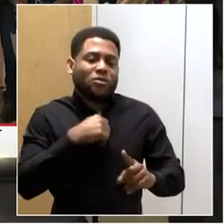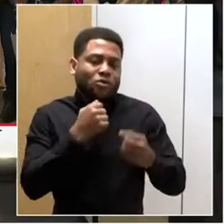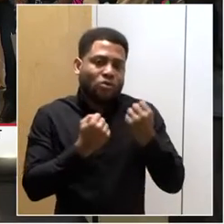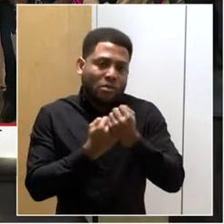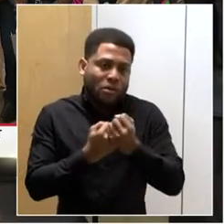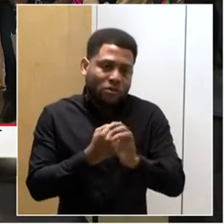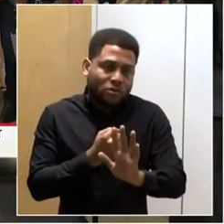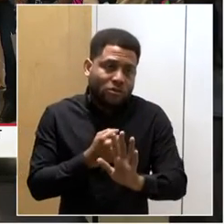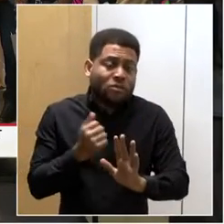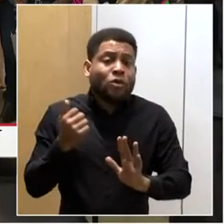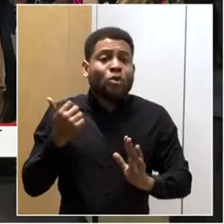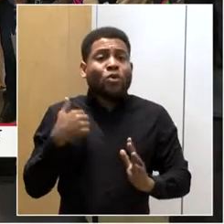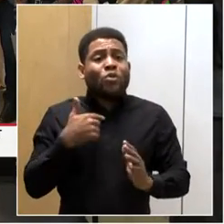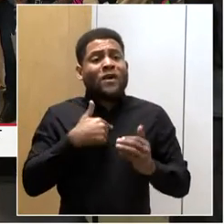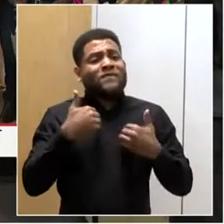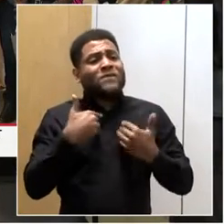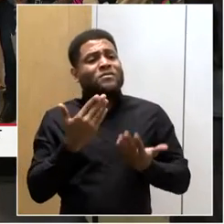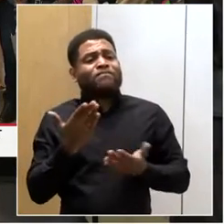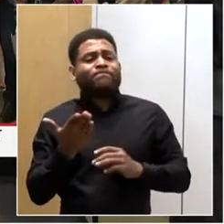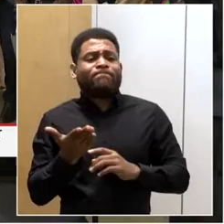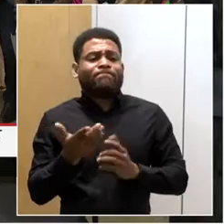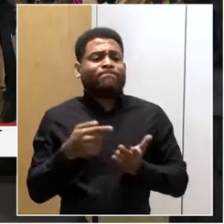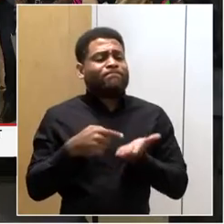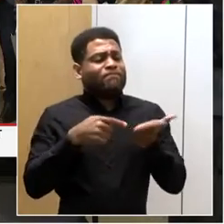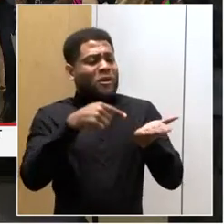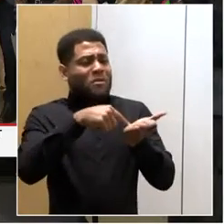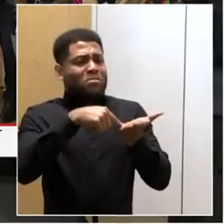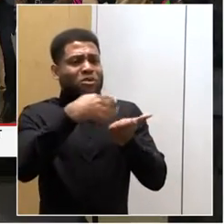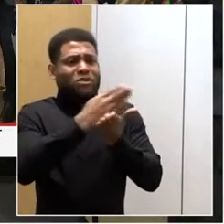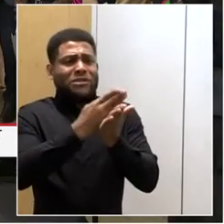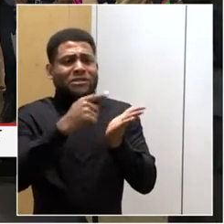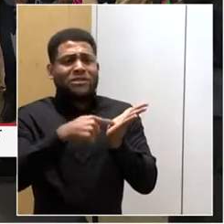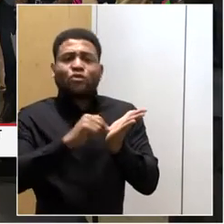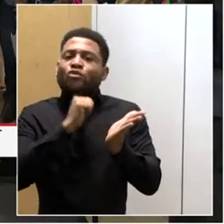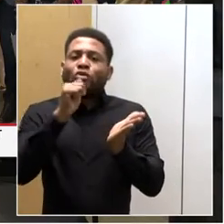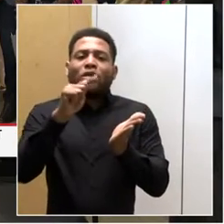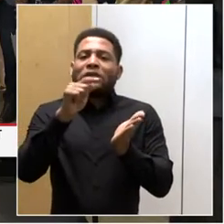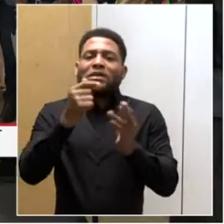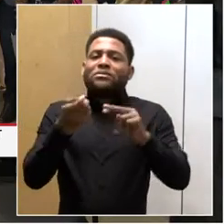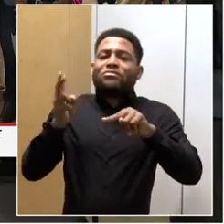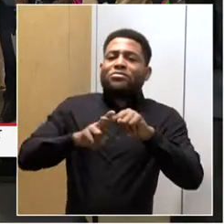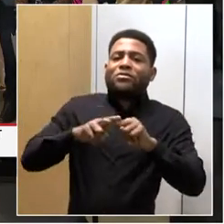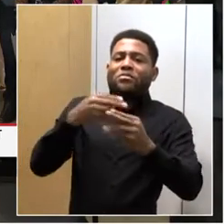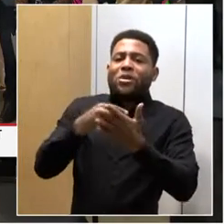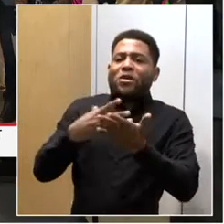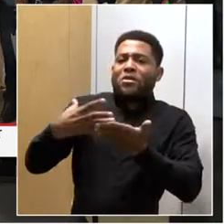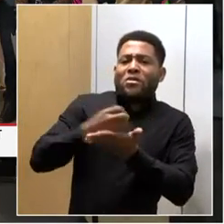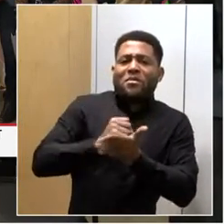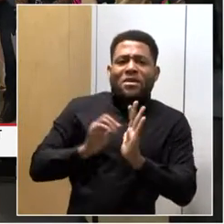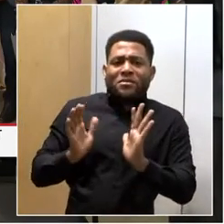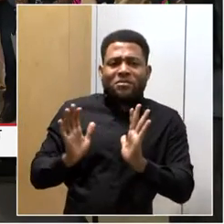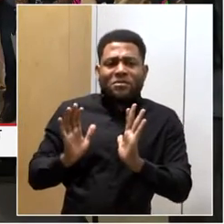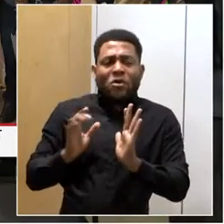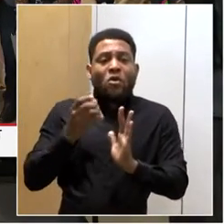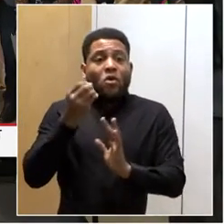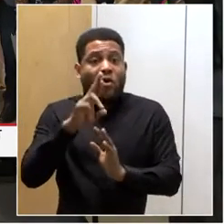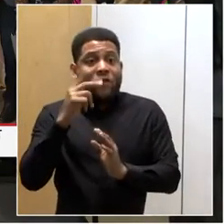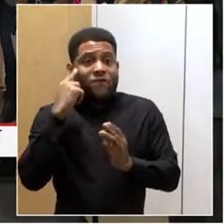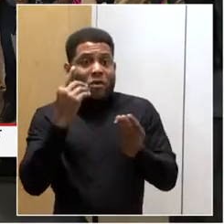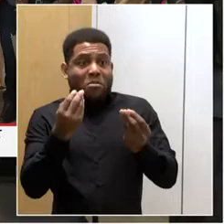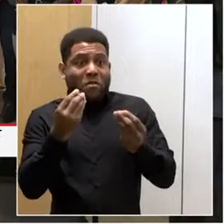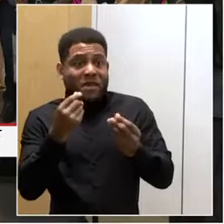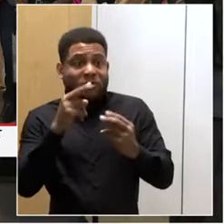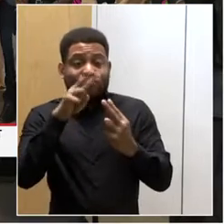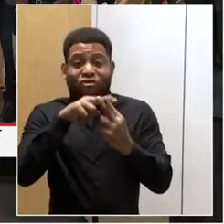tax increases or residential property tax increases. I will not support a budget that amps up those